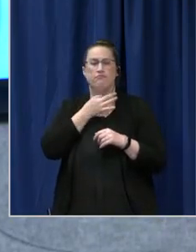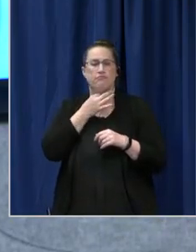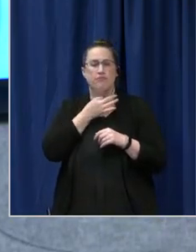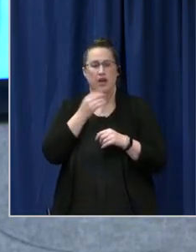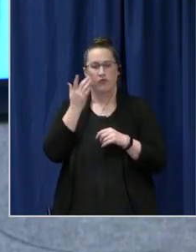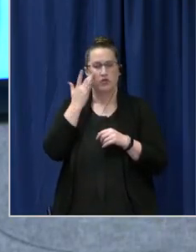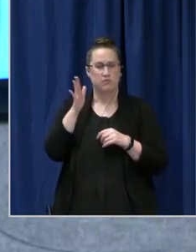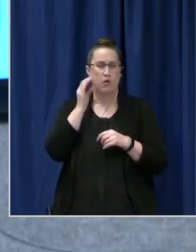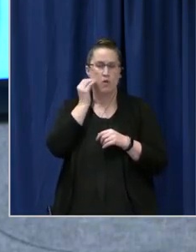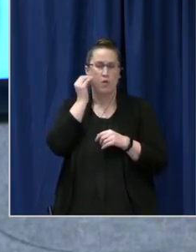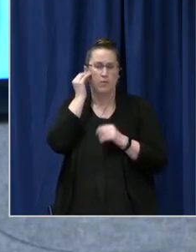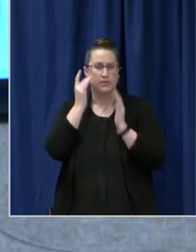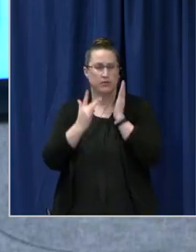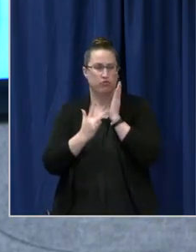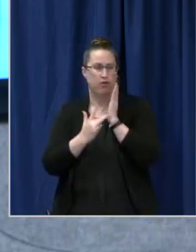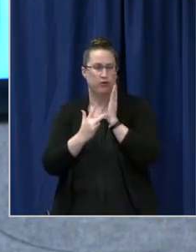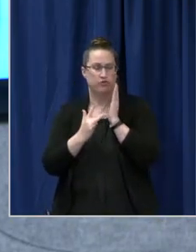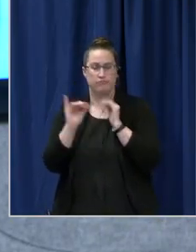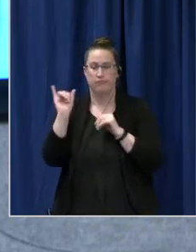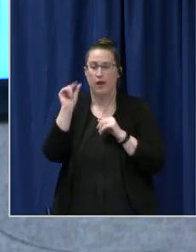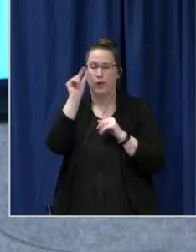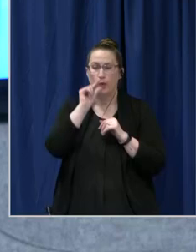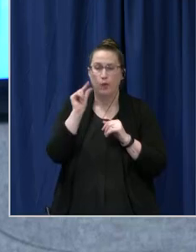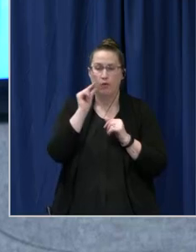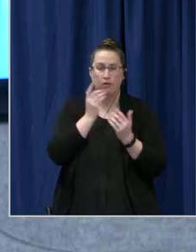home technology, such as Google